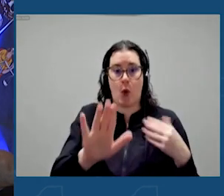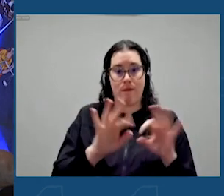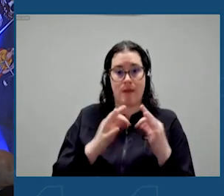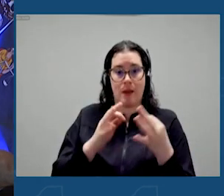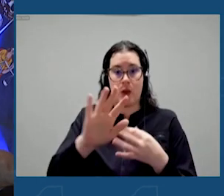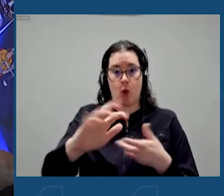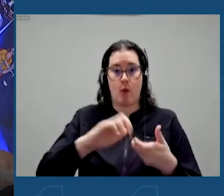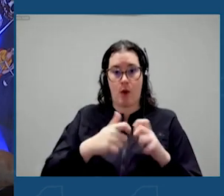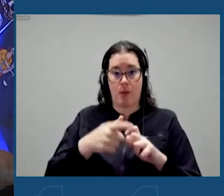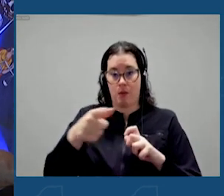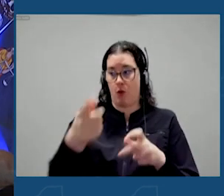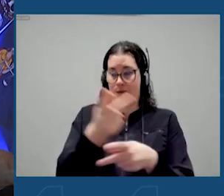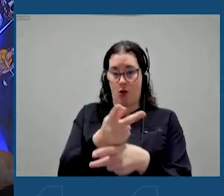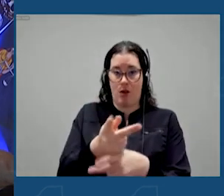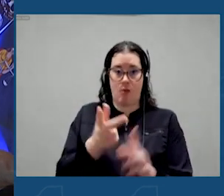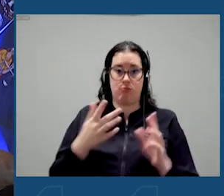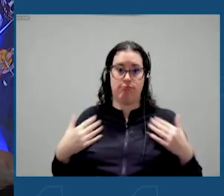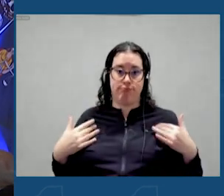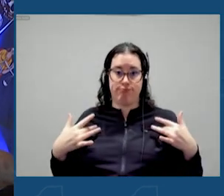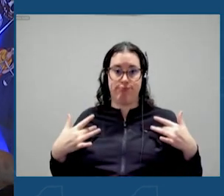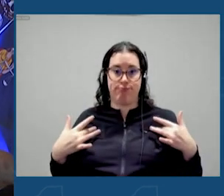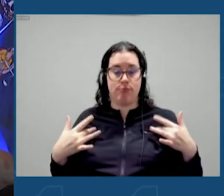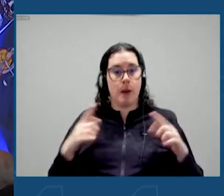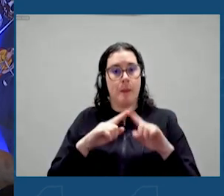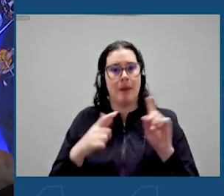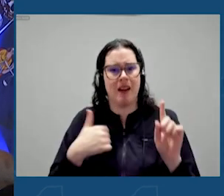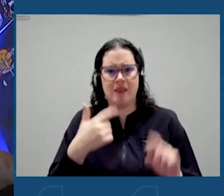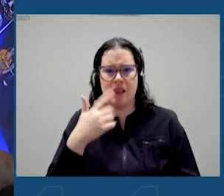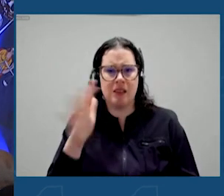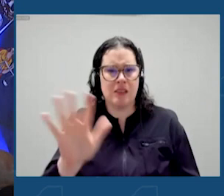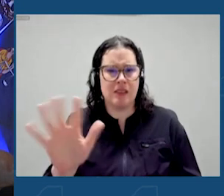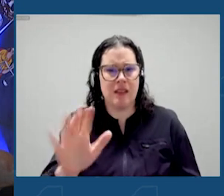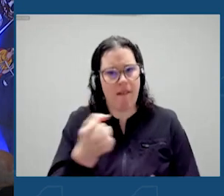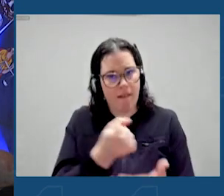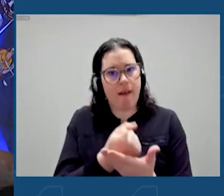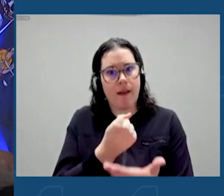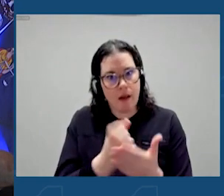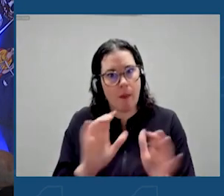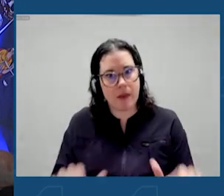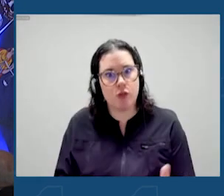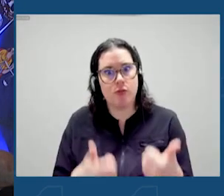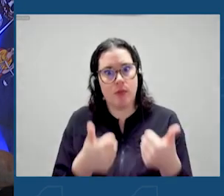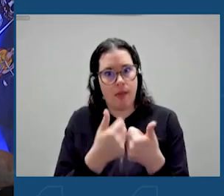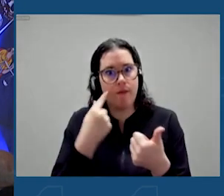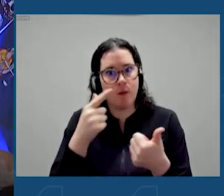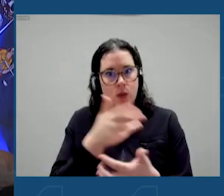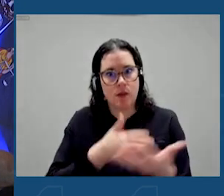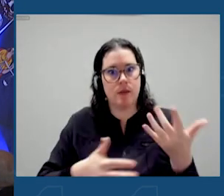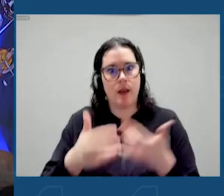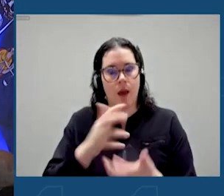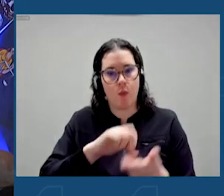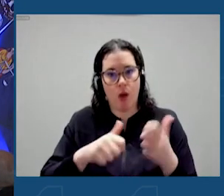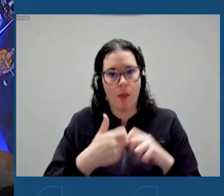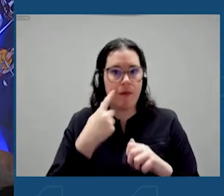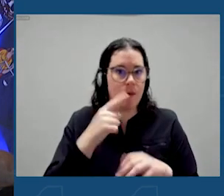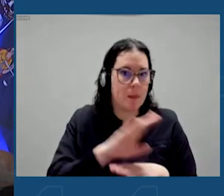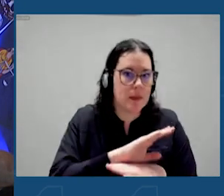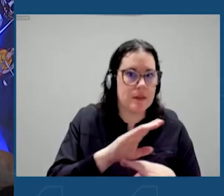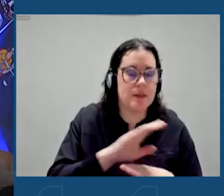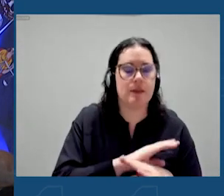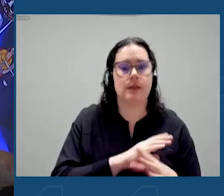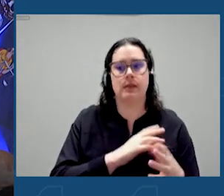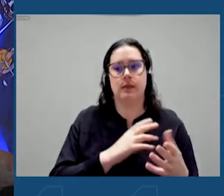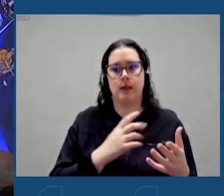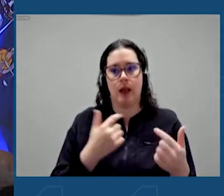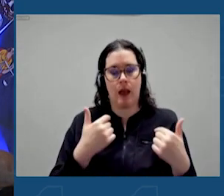out yourself. And I've said, no, this is an economic challenge for society. It's a problem for businesses. And I